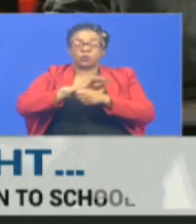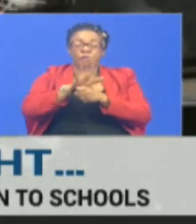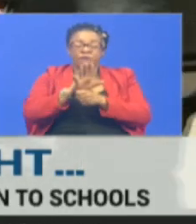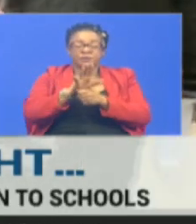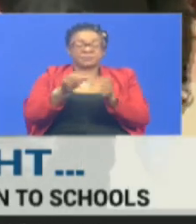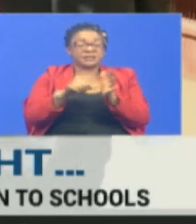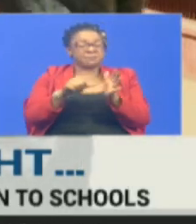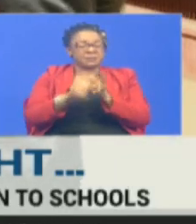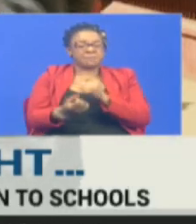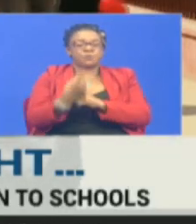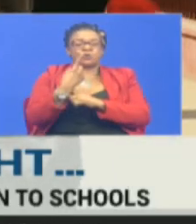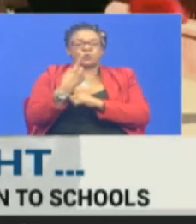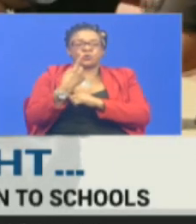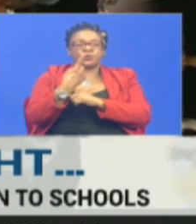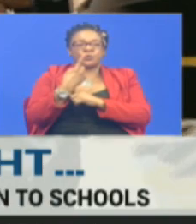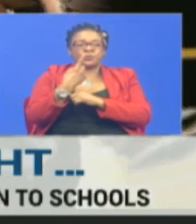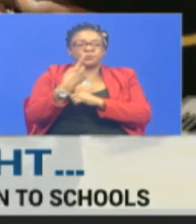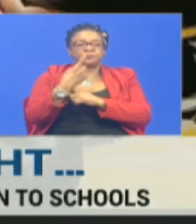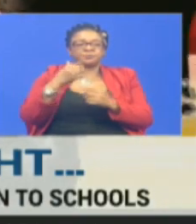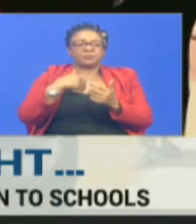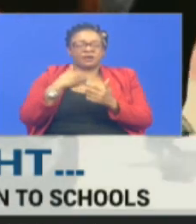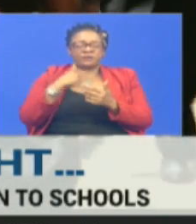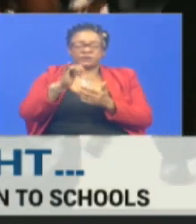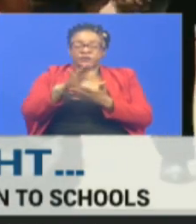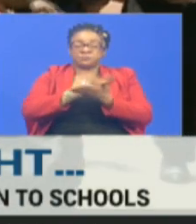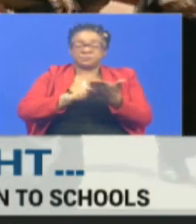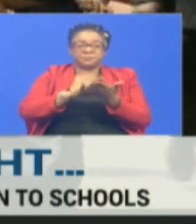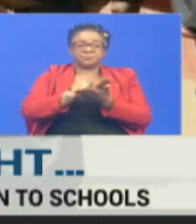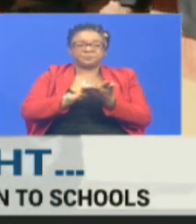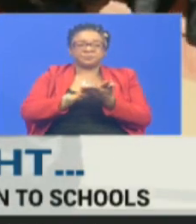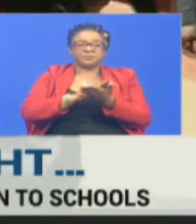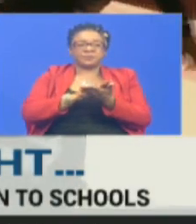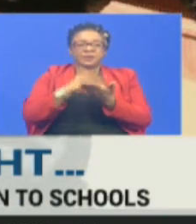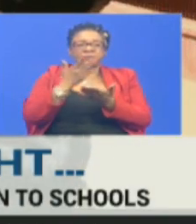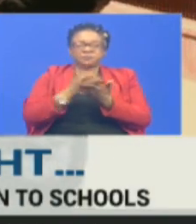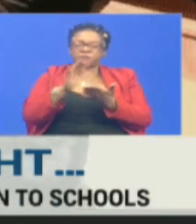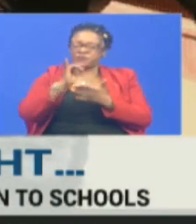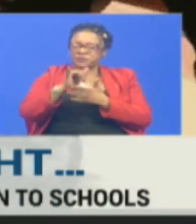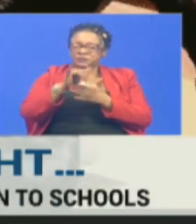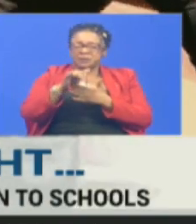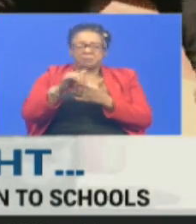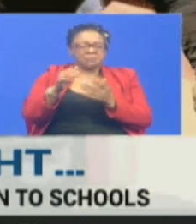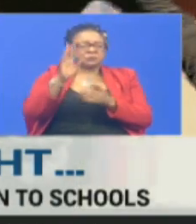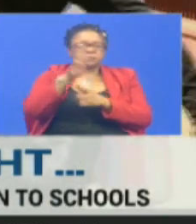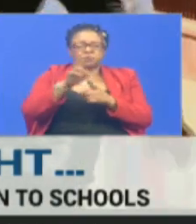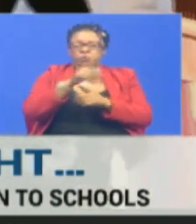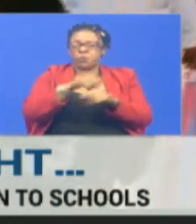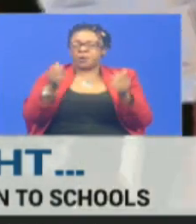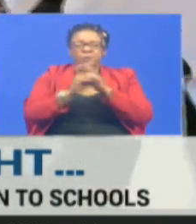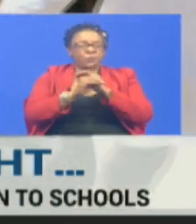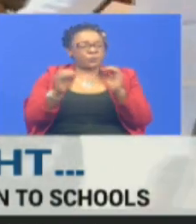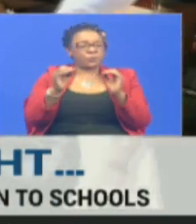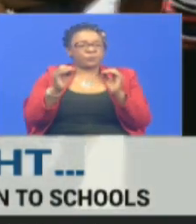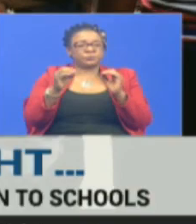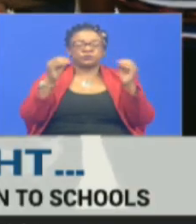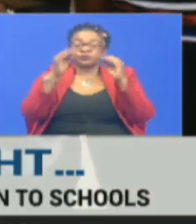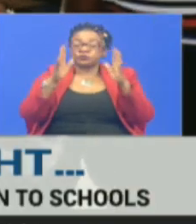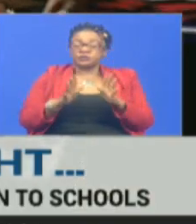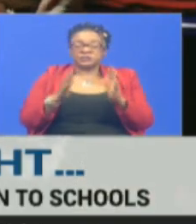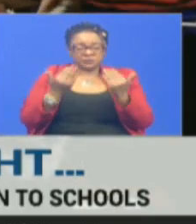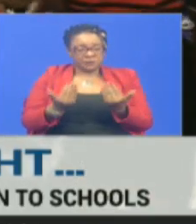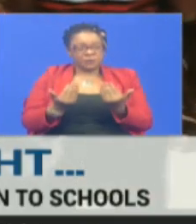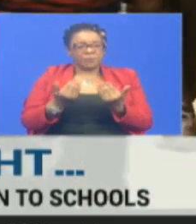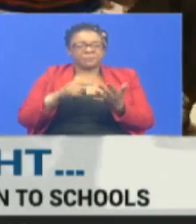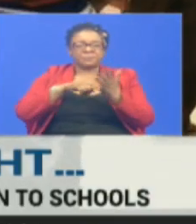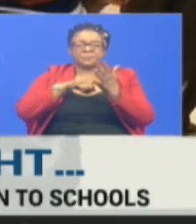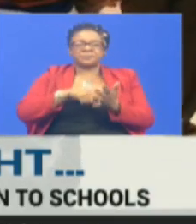hit, looking for a safer space, some of the children have been abused in their very own homes. Now with teachers insisting that it is